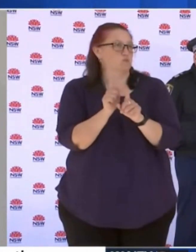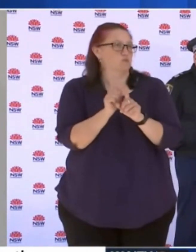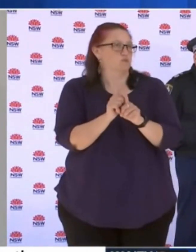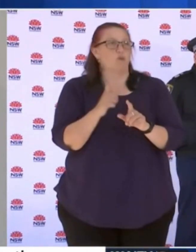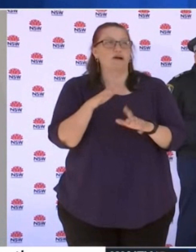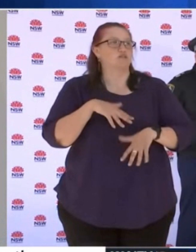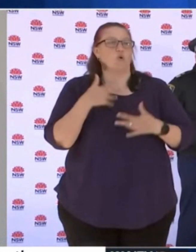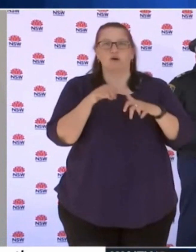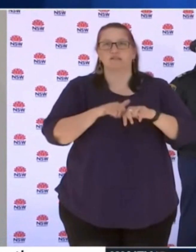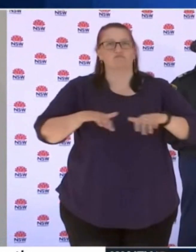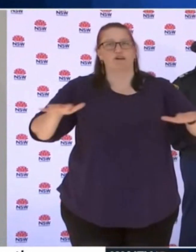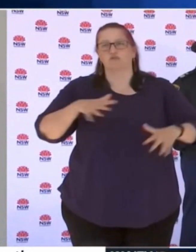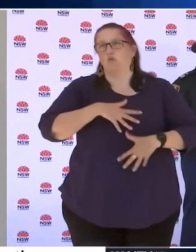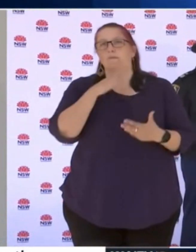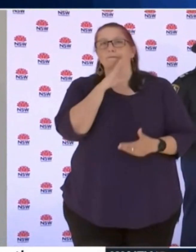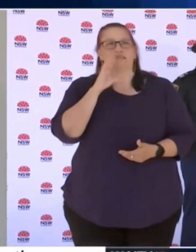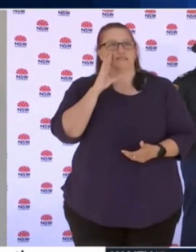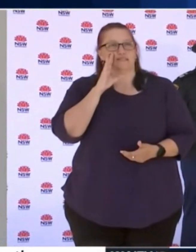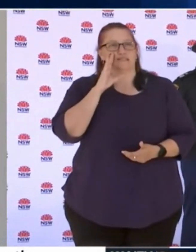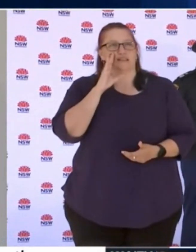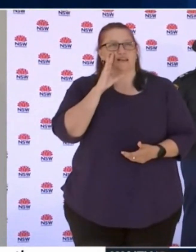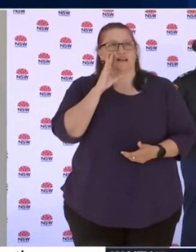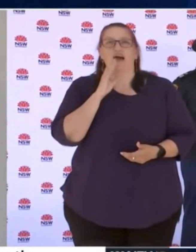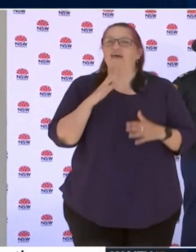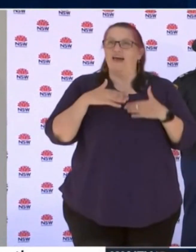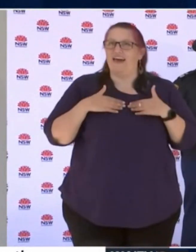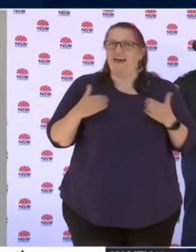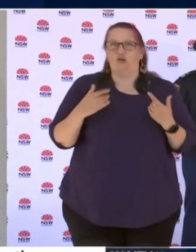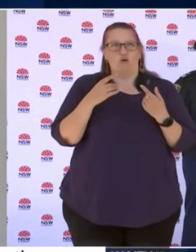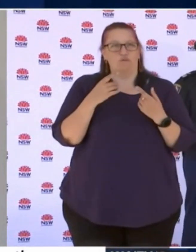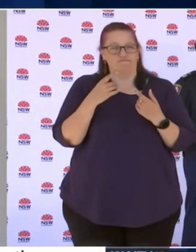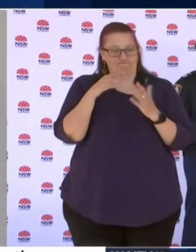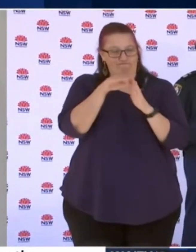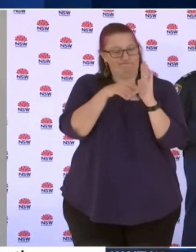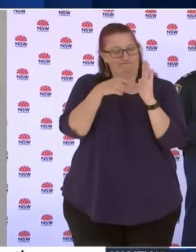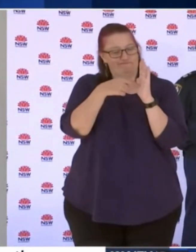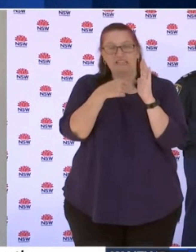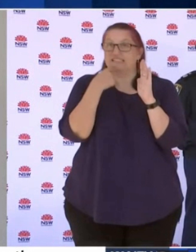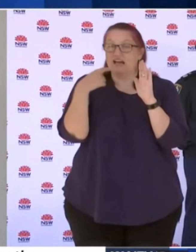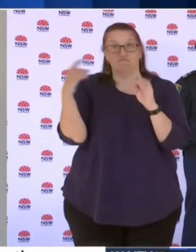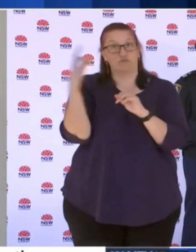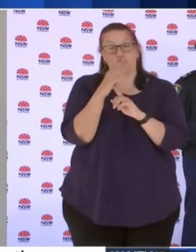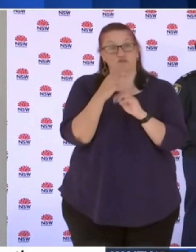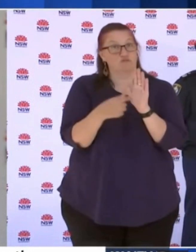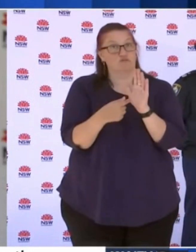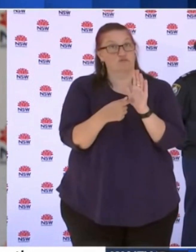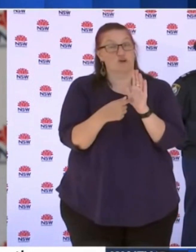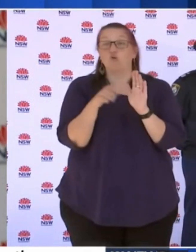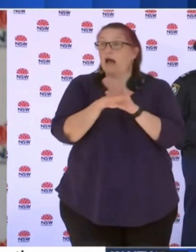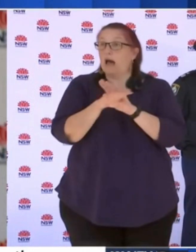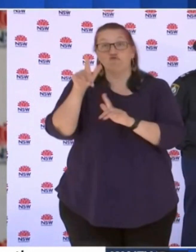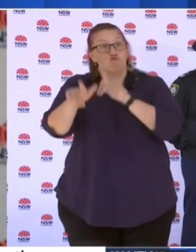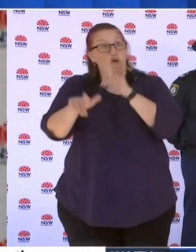see any seeding. And again, can I reiterate, the health orders are in for a reason. We do not want any non-essential